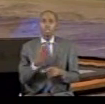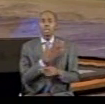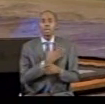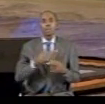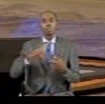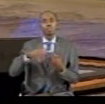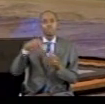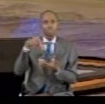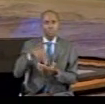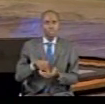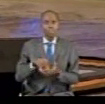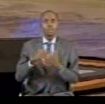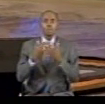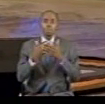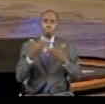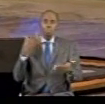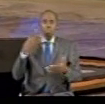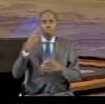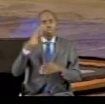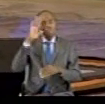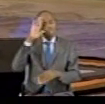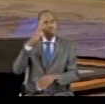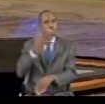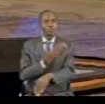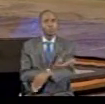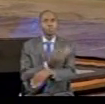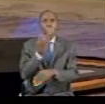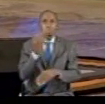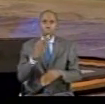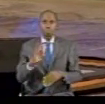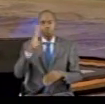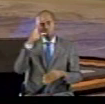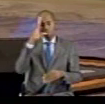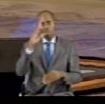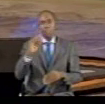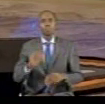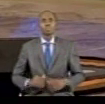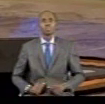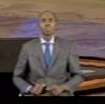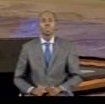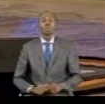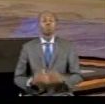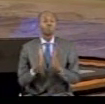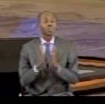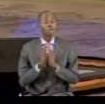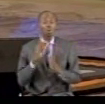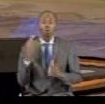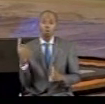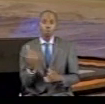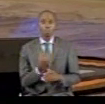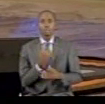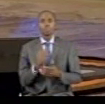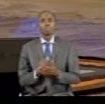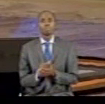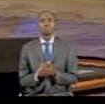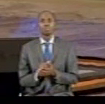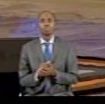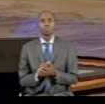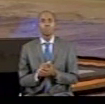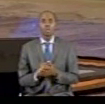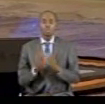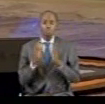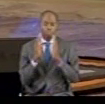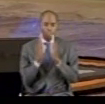stand before the Son of Man. Pray always, pray